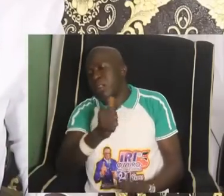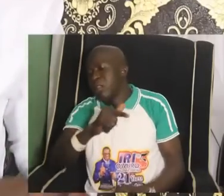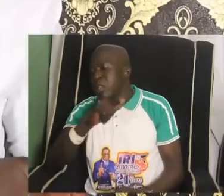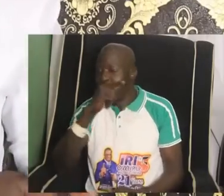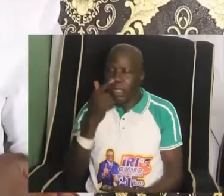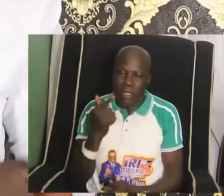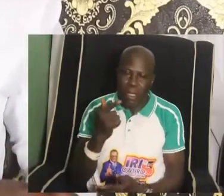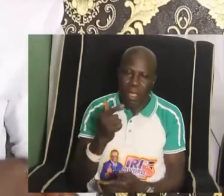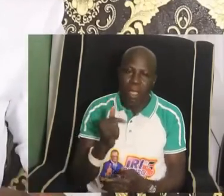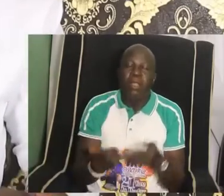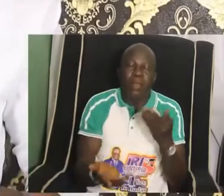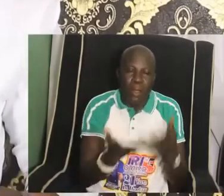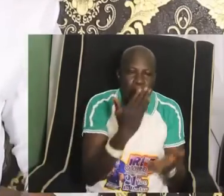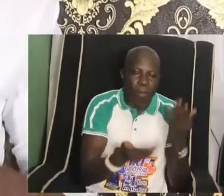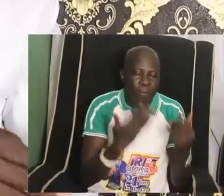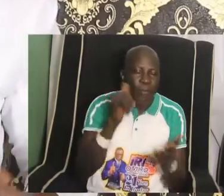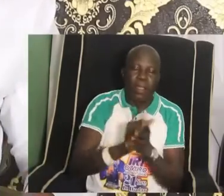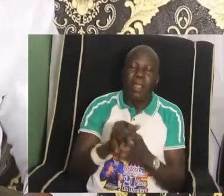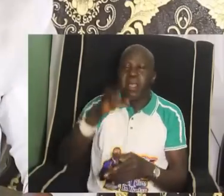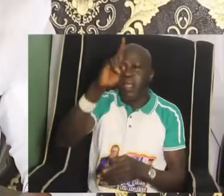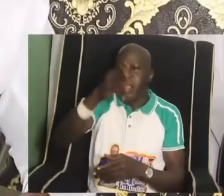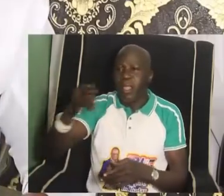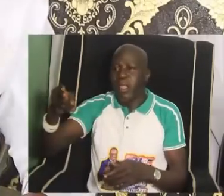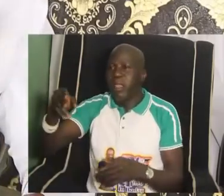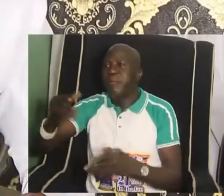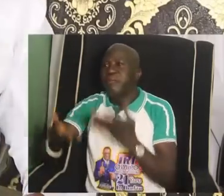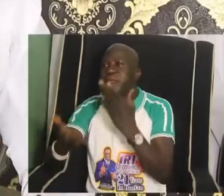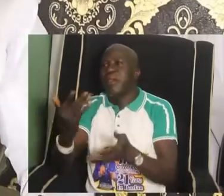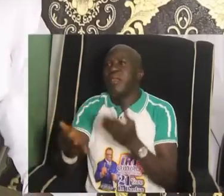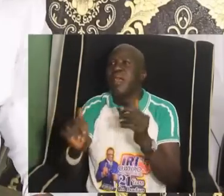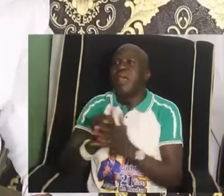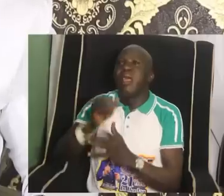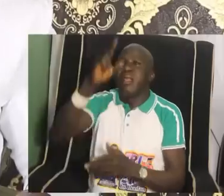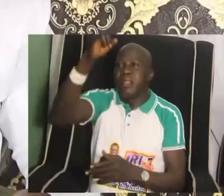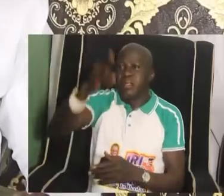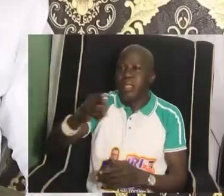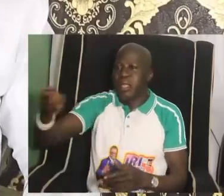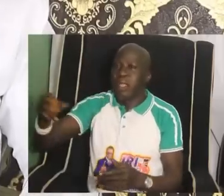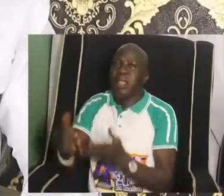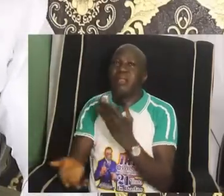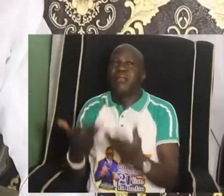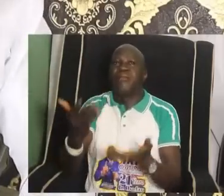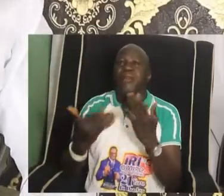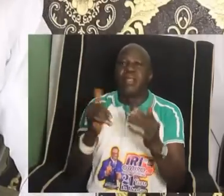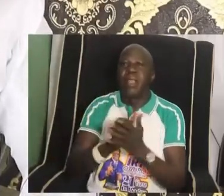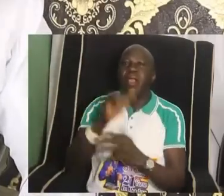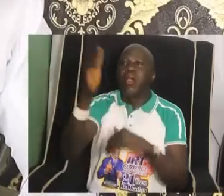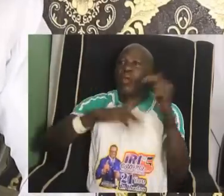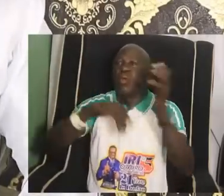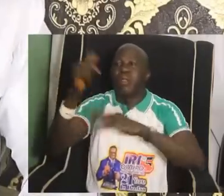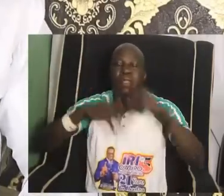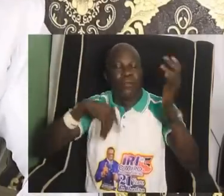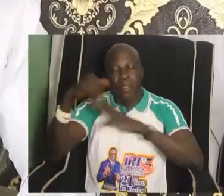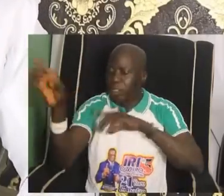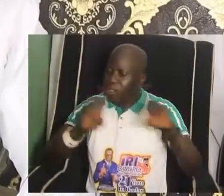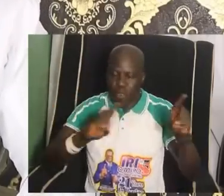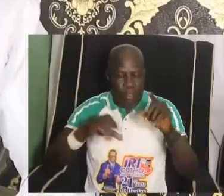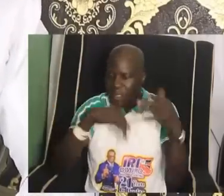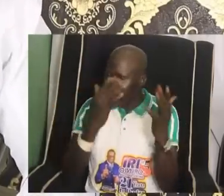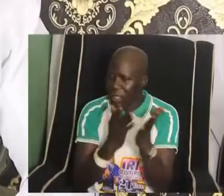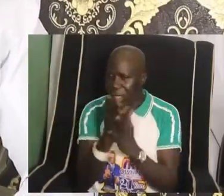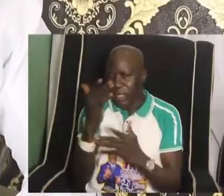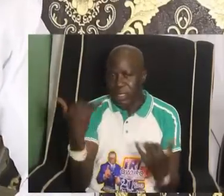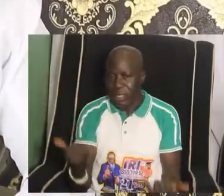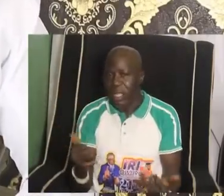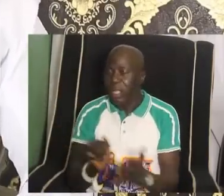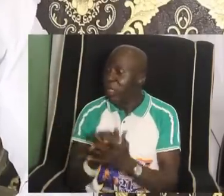other side. Wọ́n sọ pé ó jó fún iná. As in hellfire. Ìgbẹ́ yẹn iná àjò òkú ni. That is hellfire. Gbogbo tó bá ṣe lọ́wọ́lọ́wọ́. Whatever you are doing right now. Tó